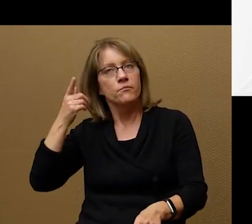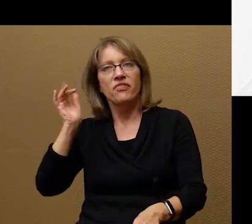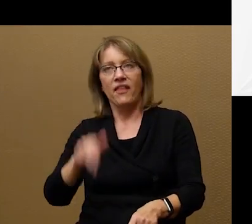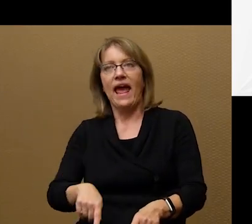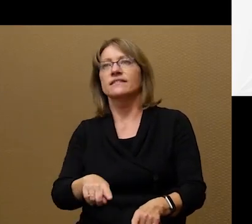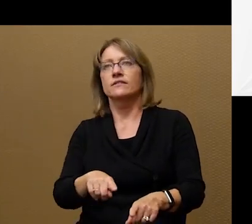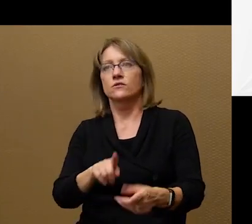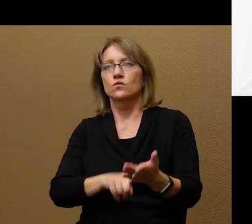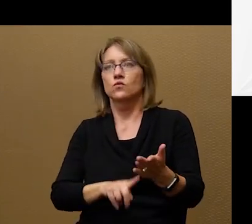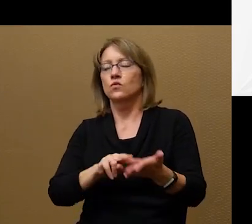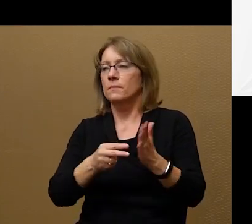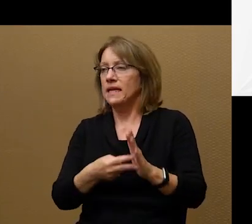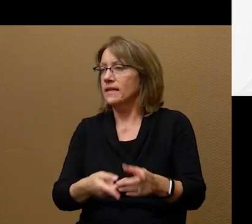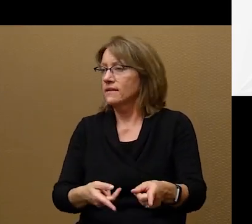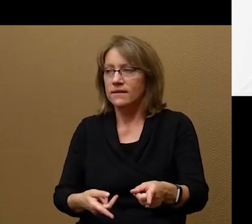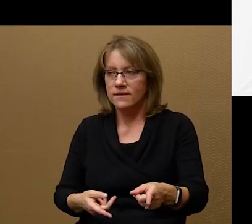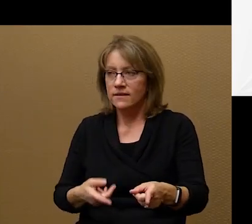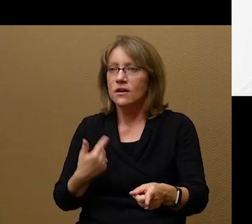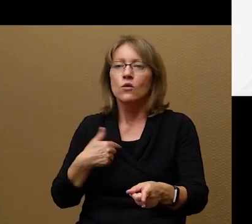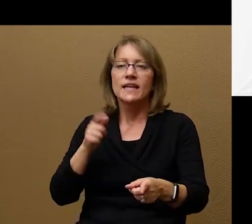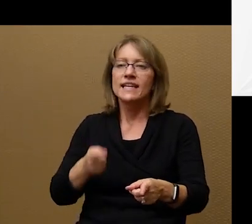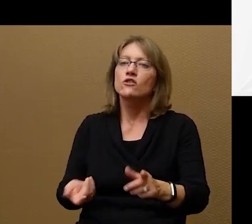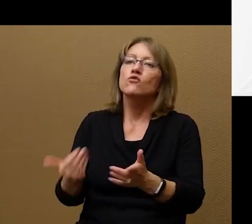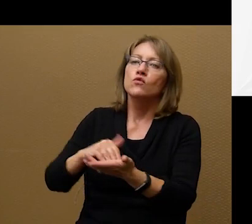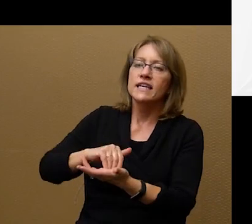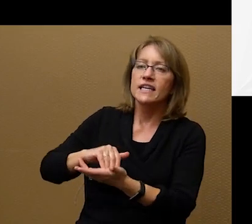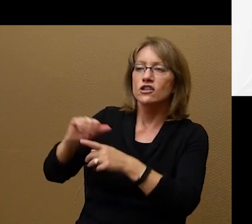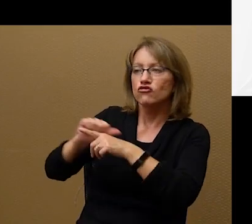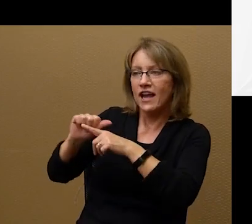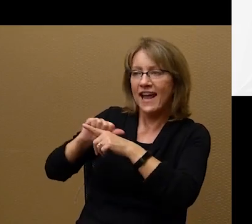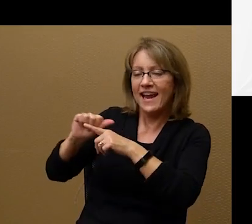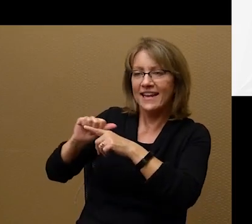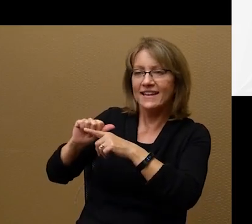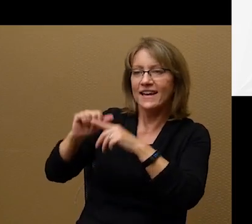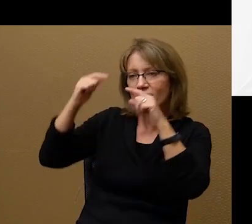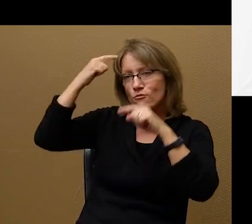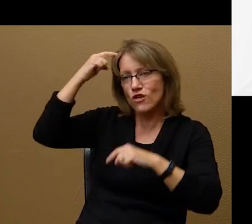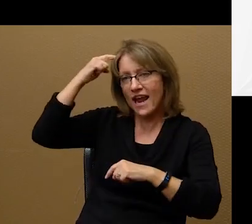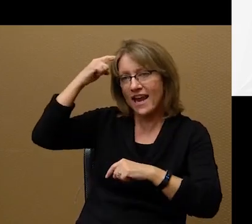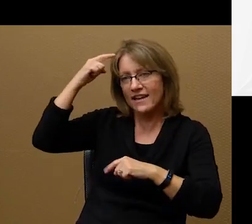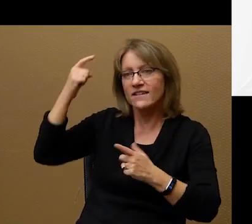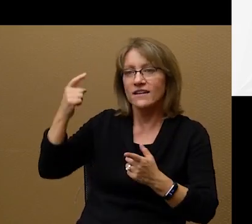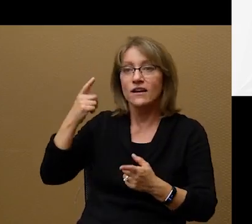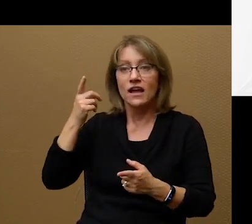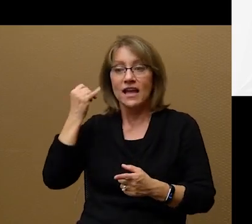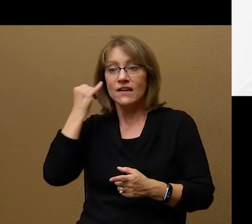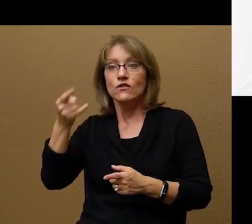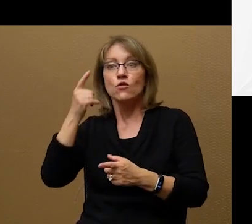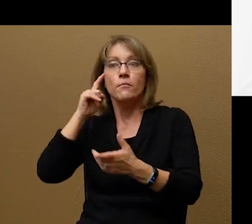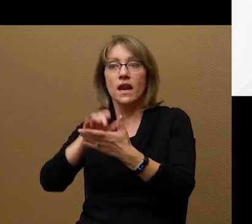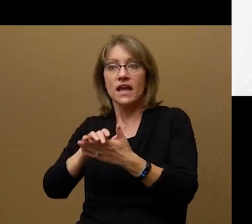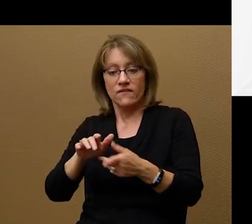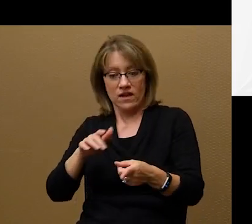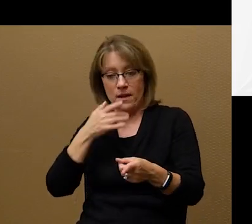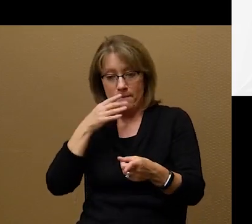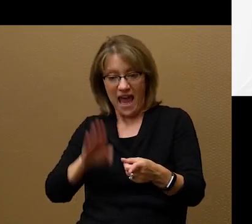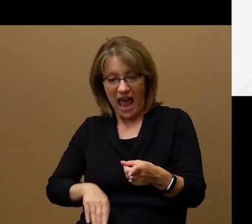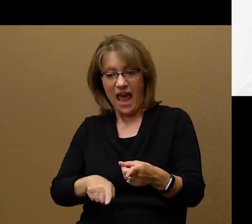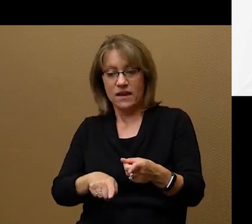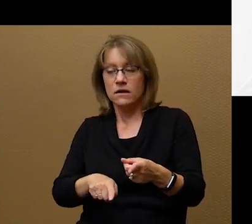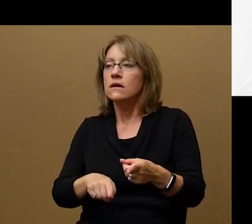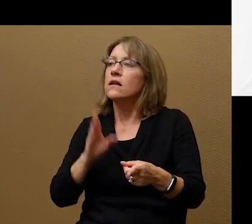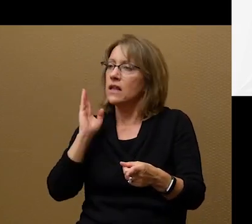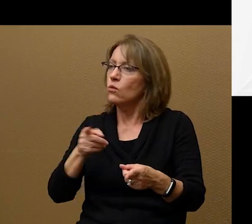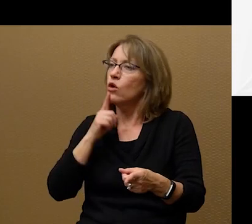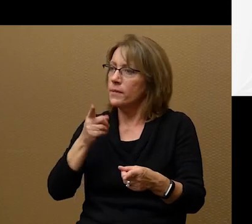that. So that's why we can retrain our brains. If you believe a kid is bad, they will be bad.